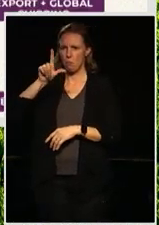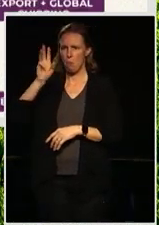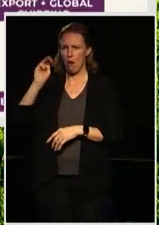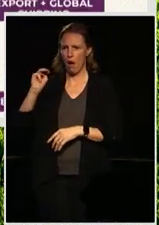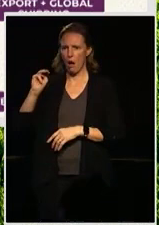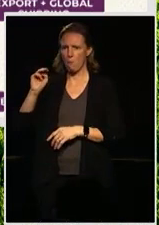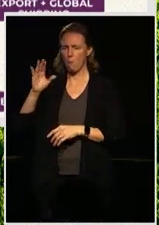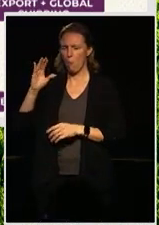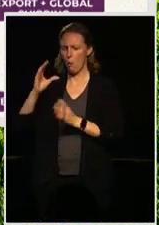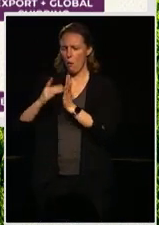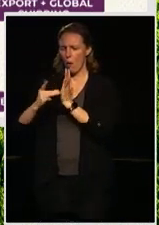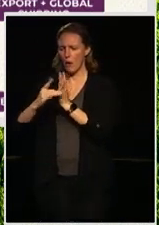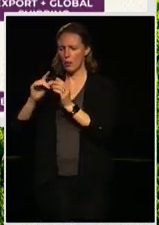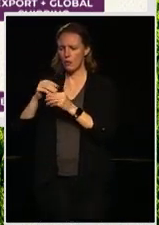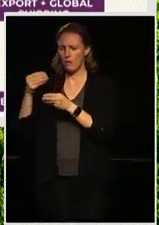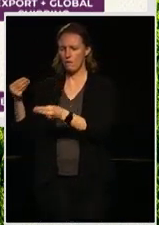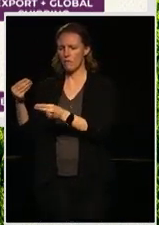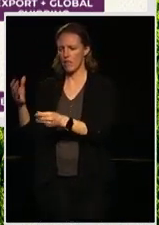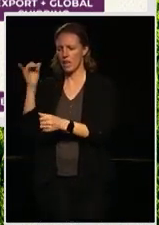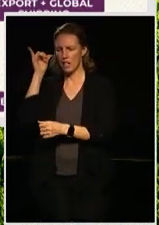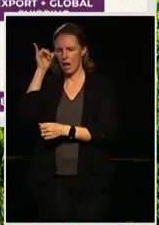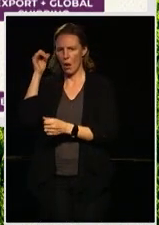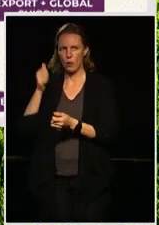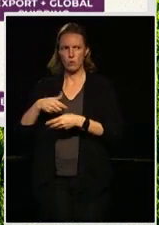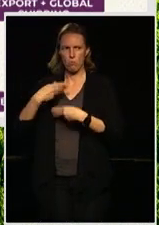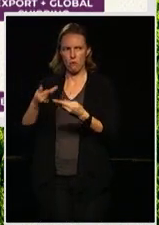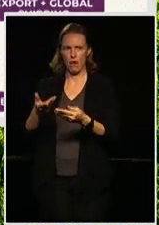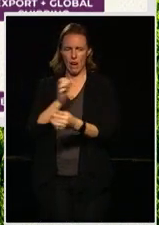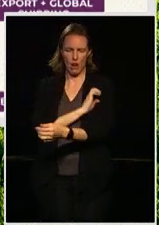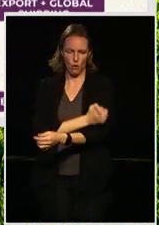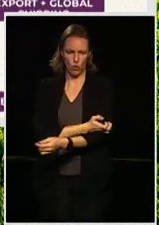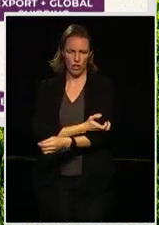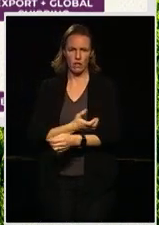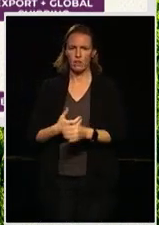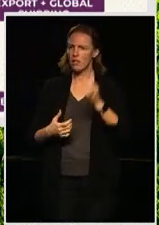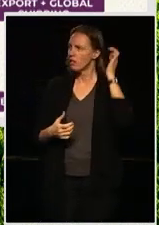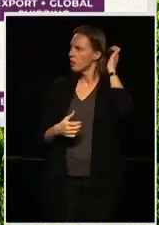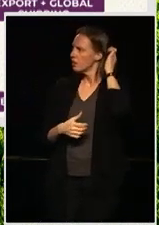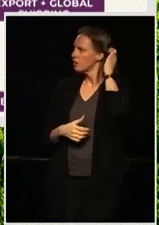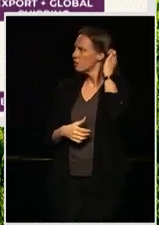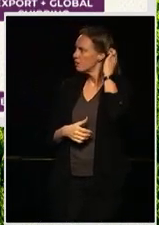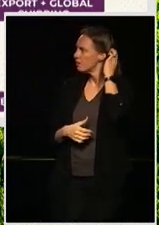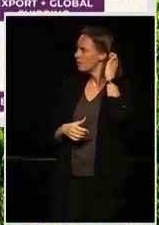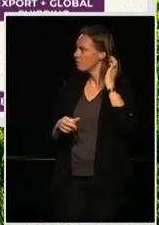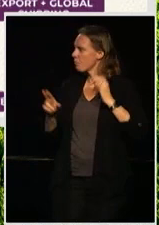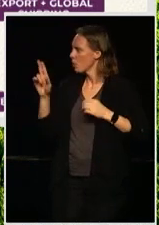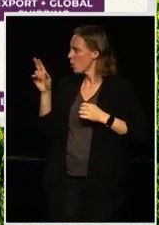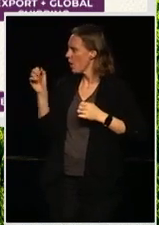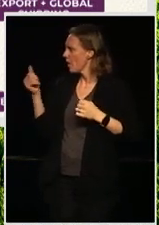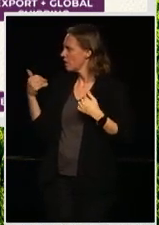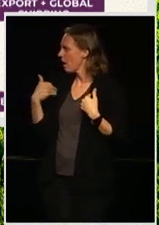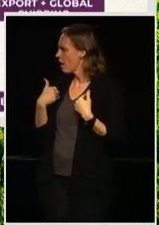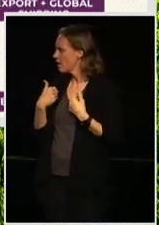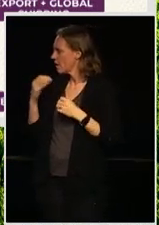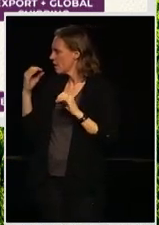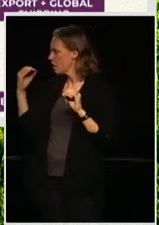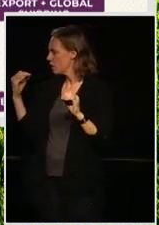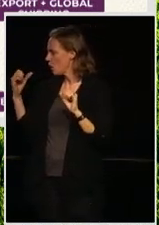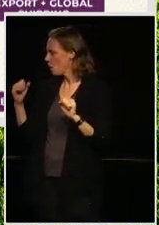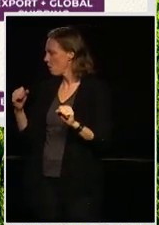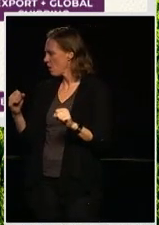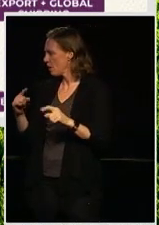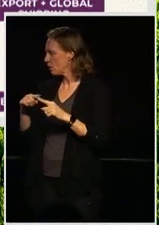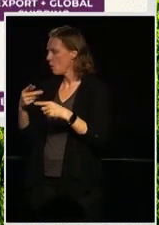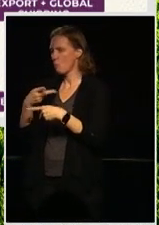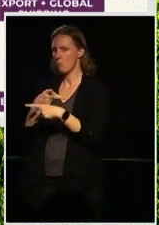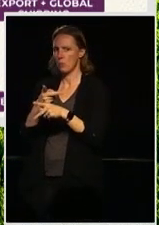source of the palm oil, to feed the cow to provide the energy. The United States has zero capacity to produce